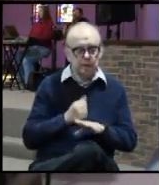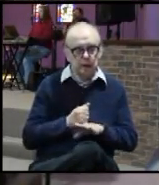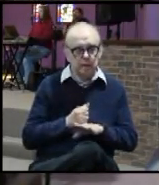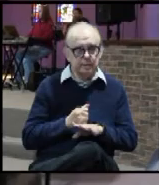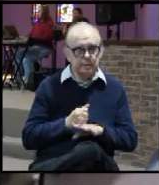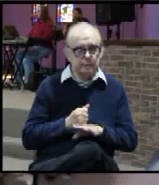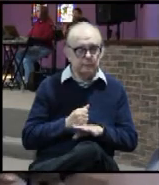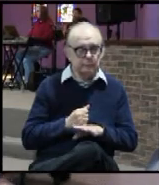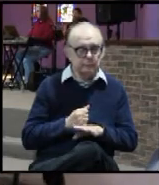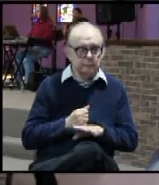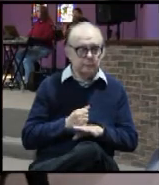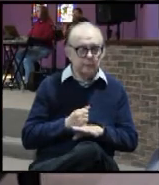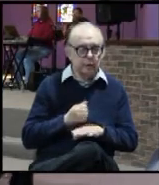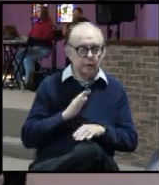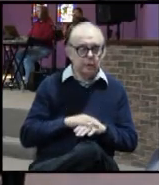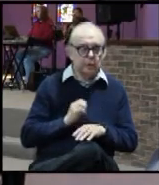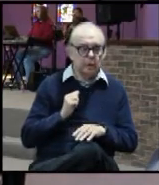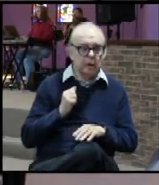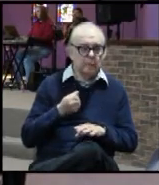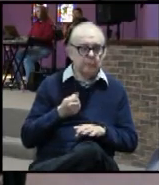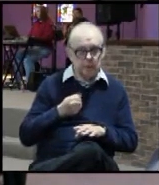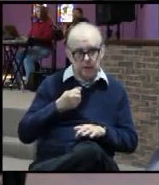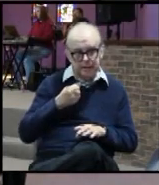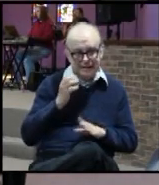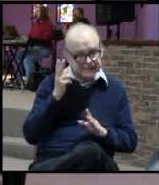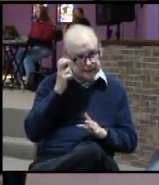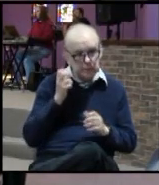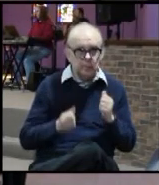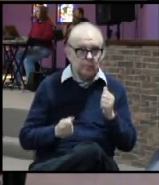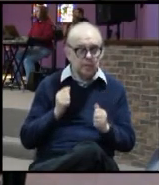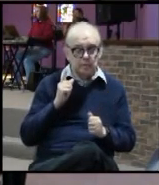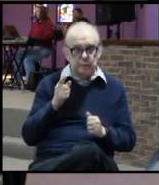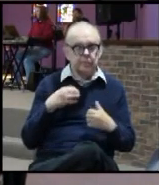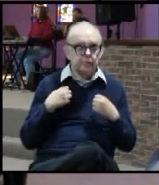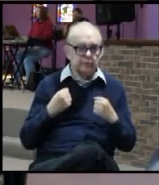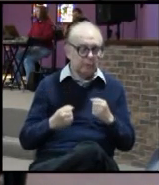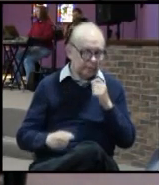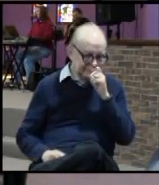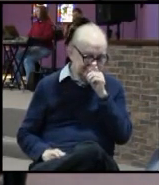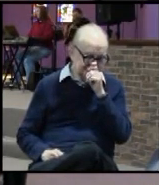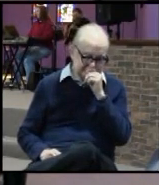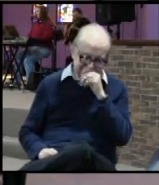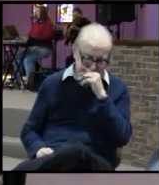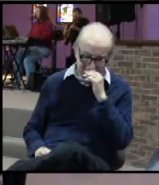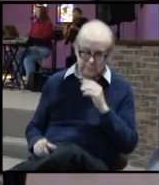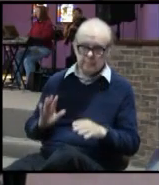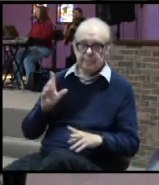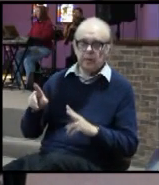Or are you going to call upon Satan? Because one or the other is your father.